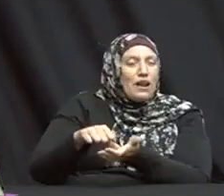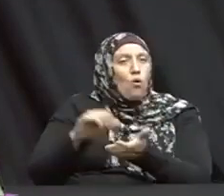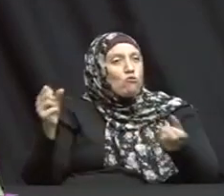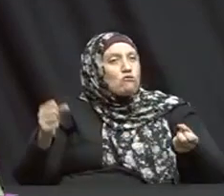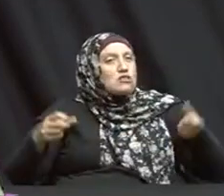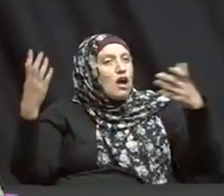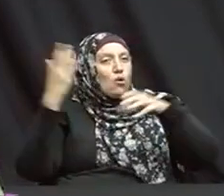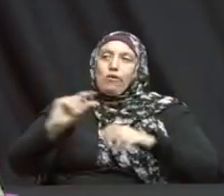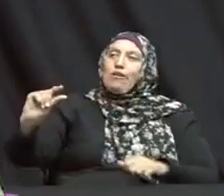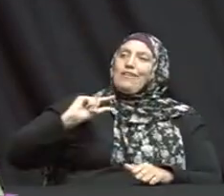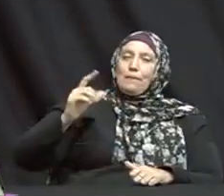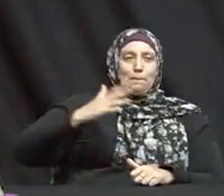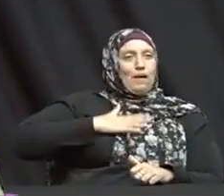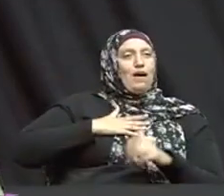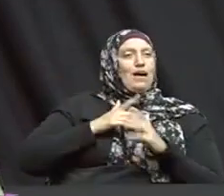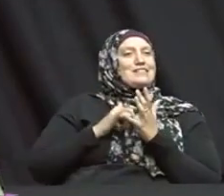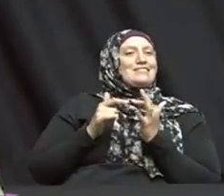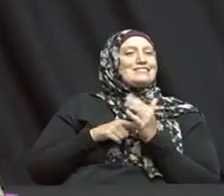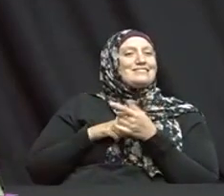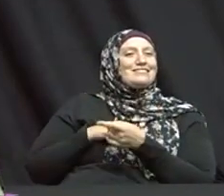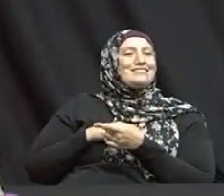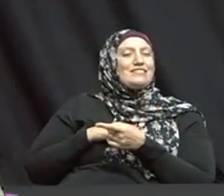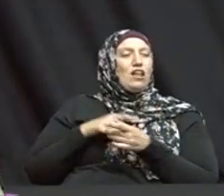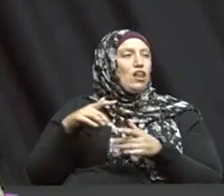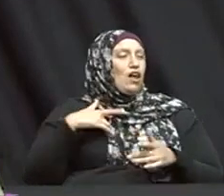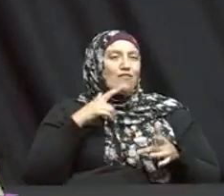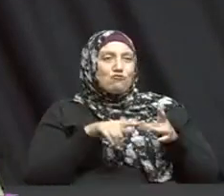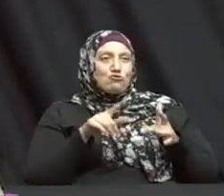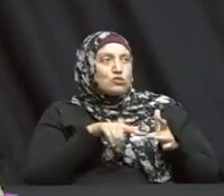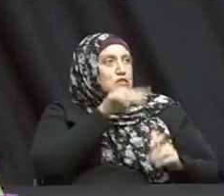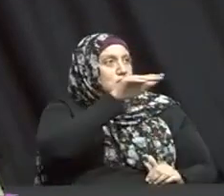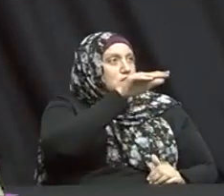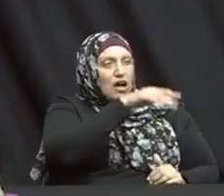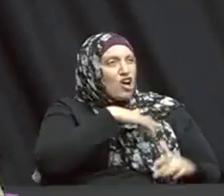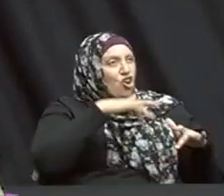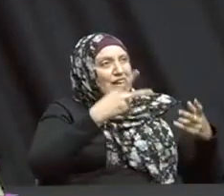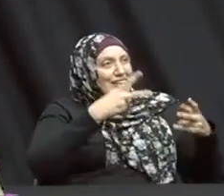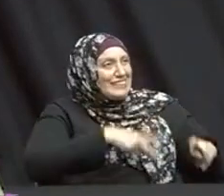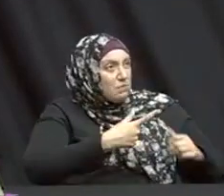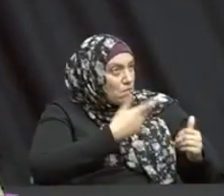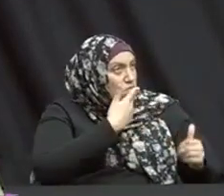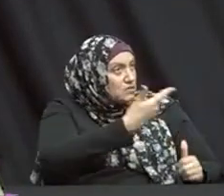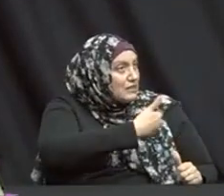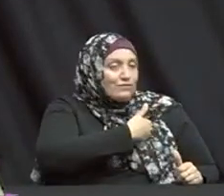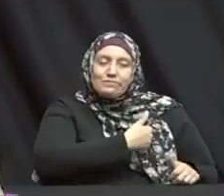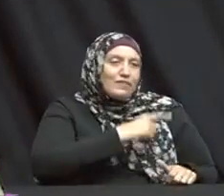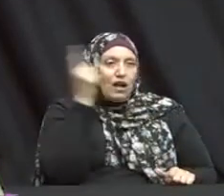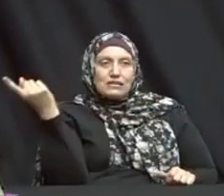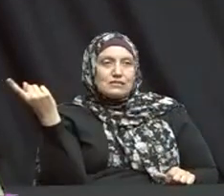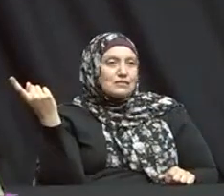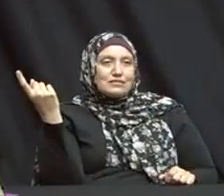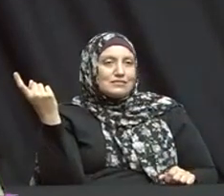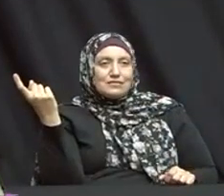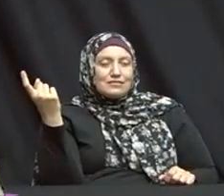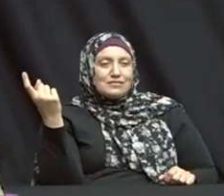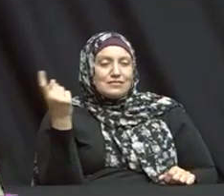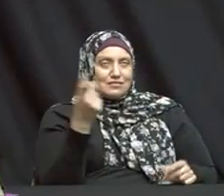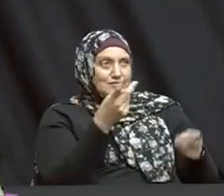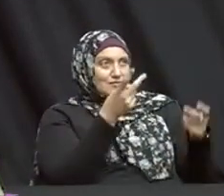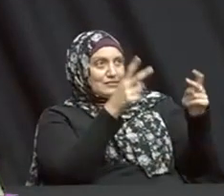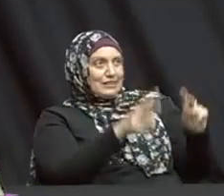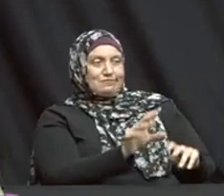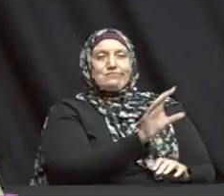dictates other terms. Otherwise, and that's why that in fiqh, you see that our fuqaha or maraji normally, when it comes to superannuation, they say